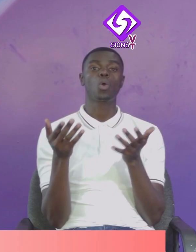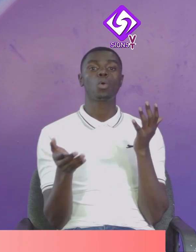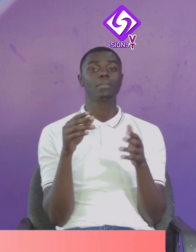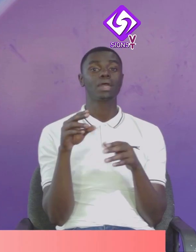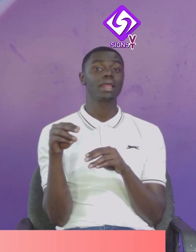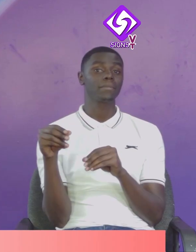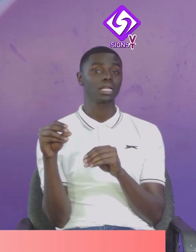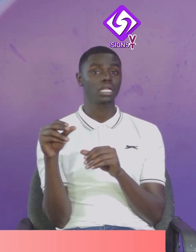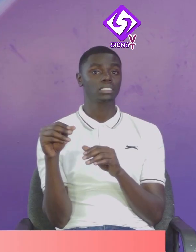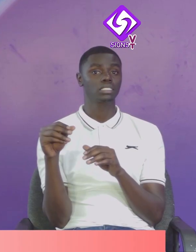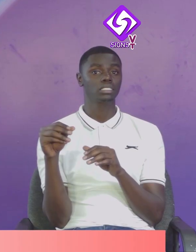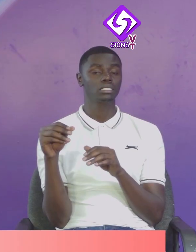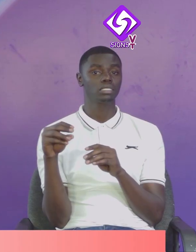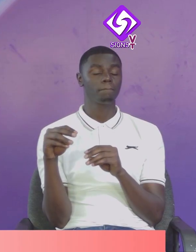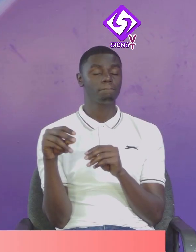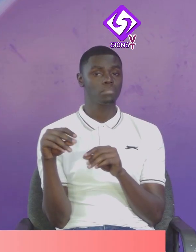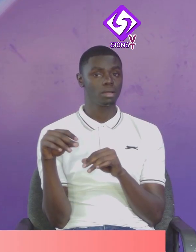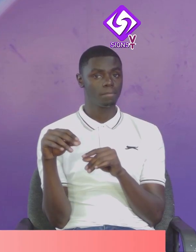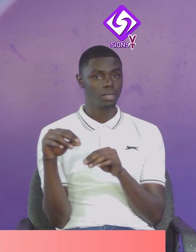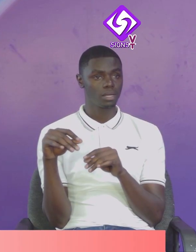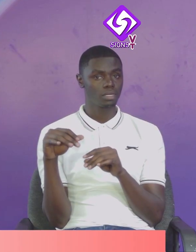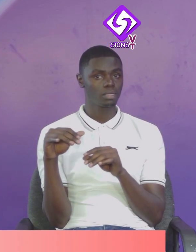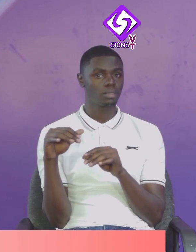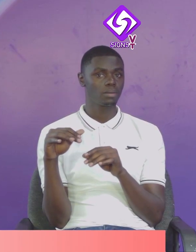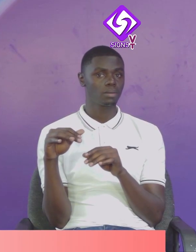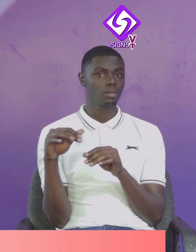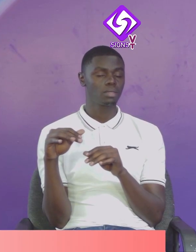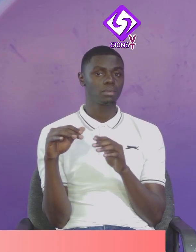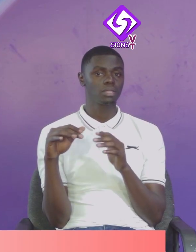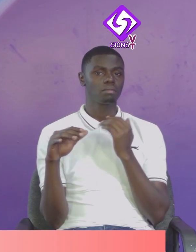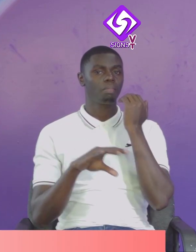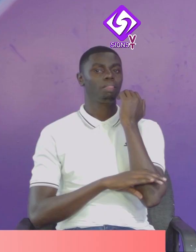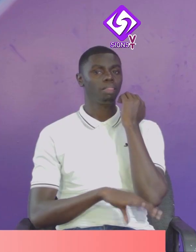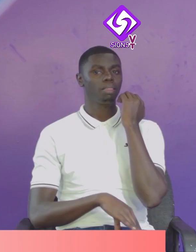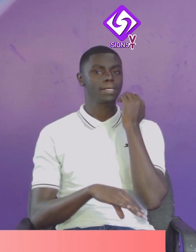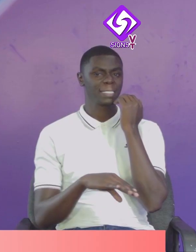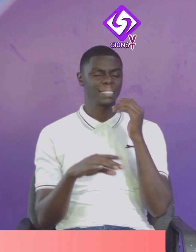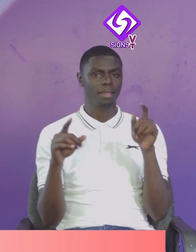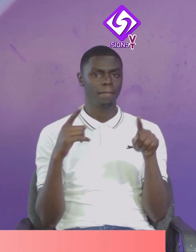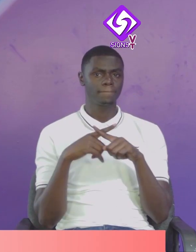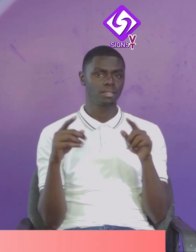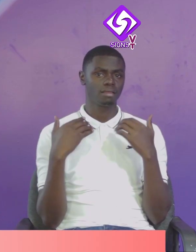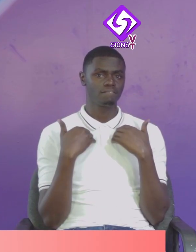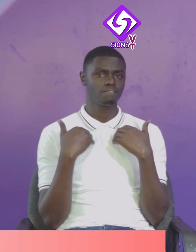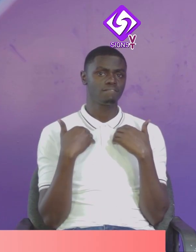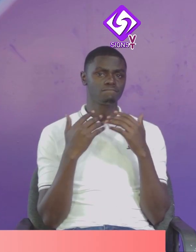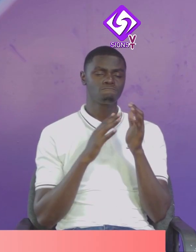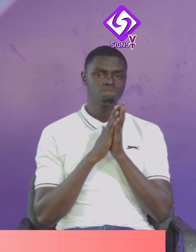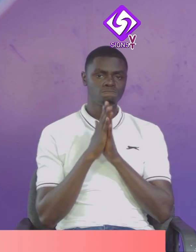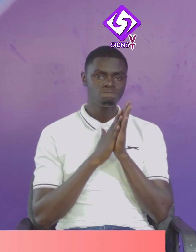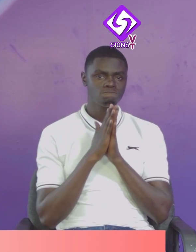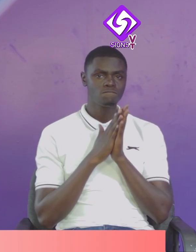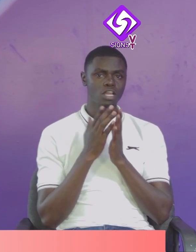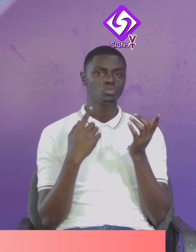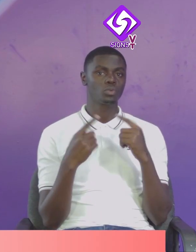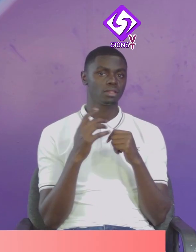them being 15th on the table, they still have that fighting spirit. I